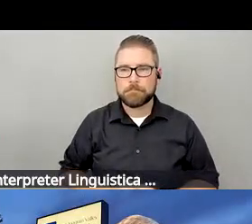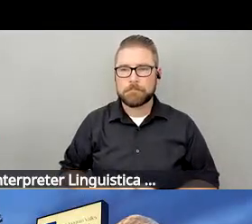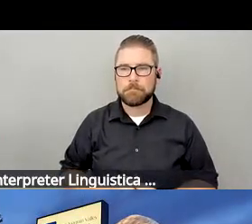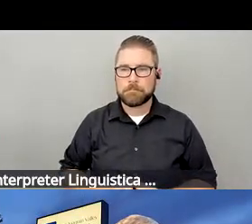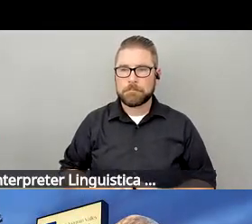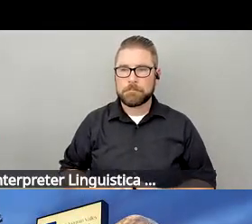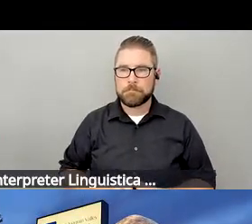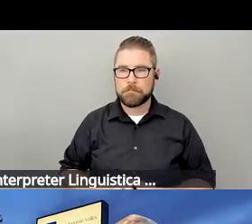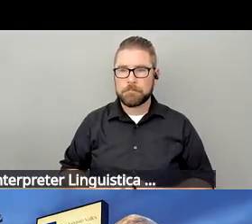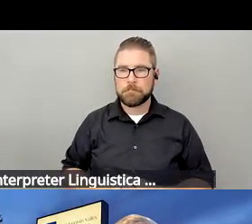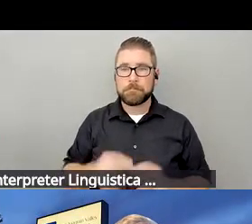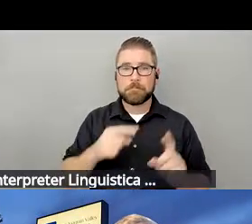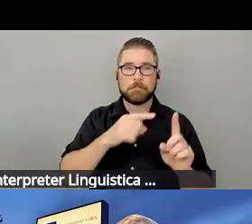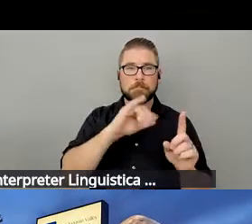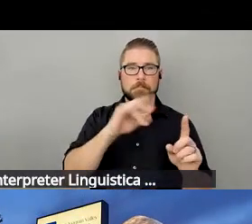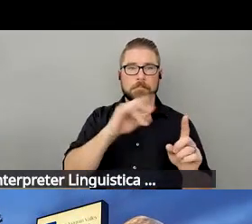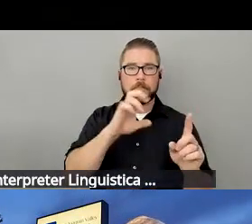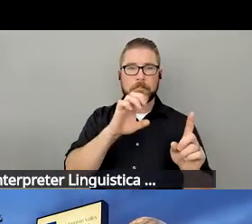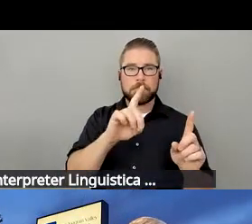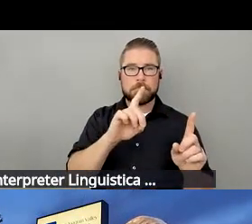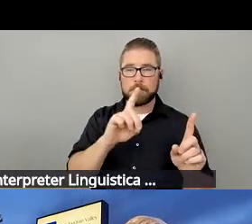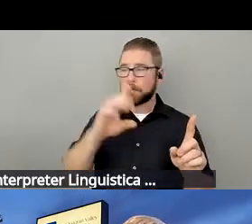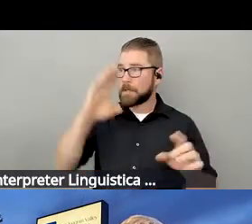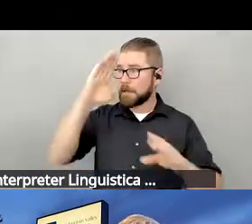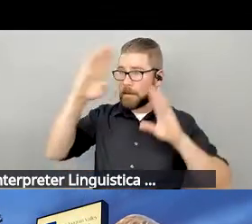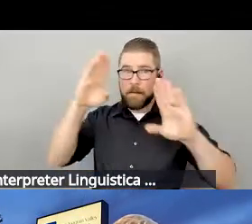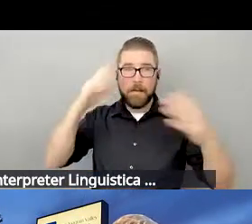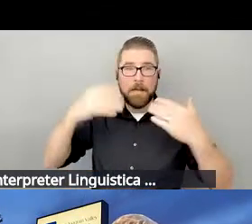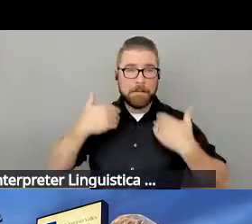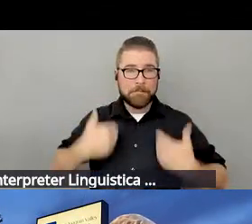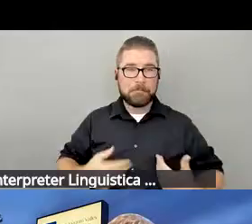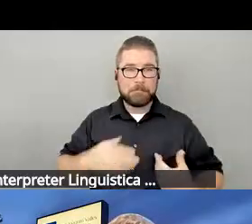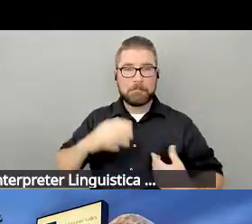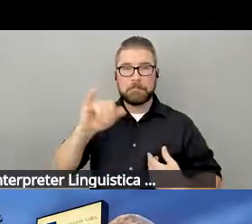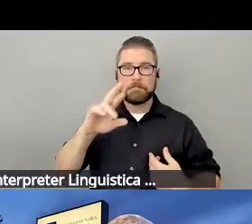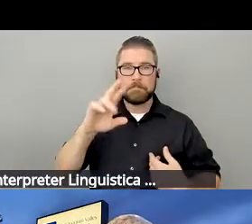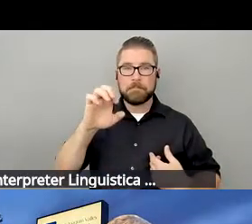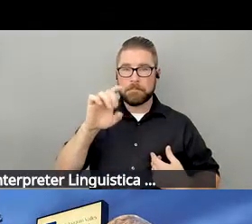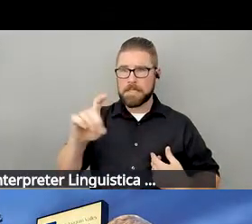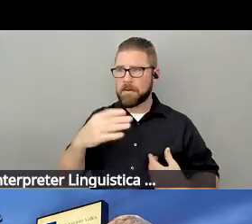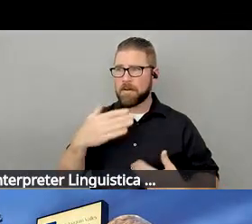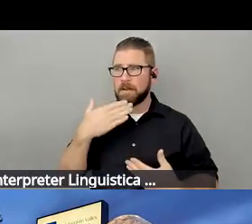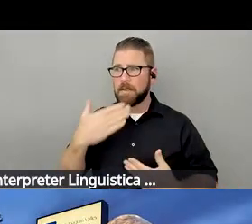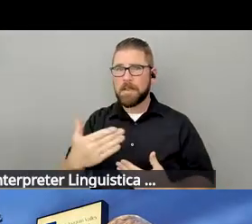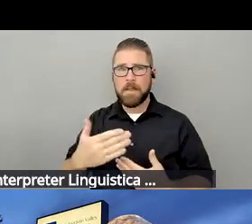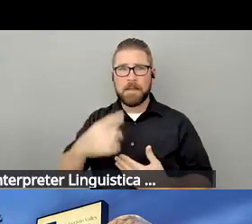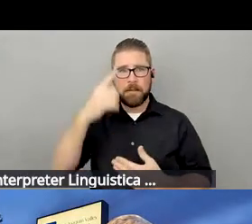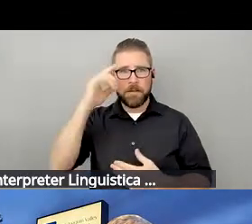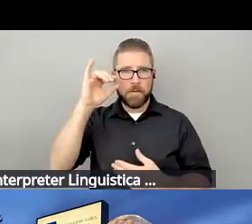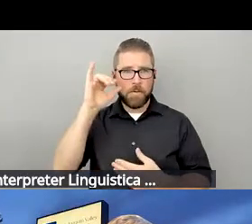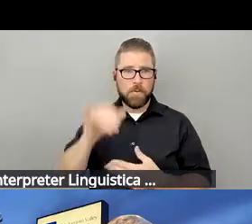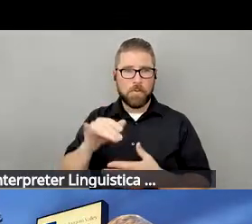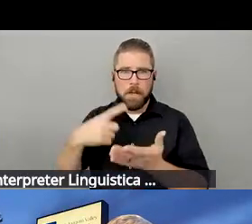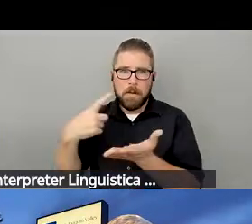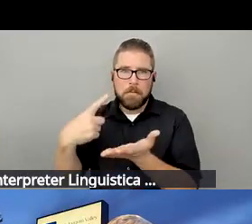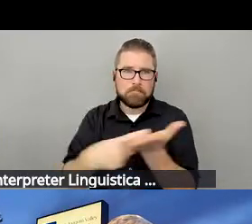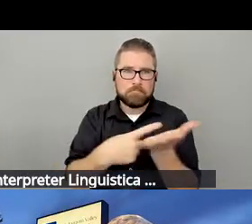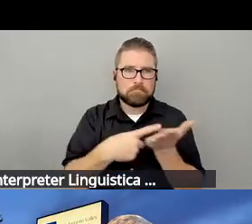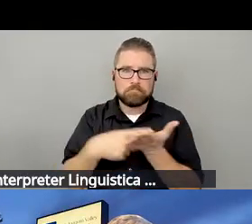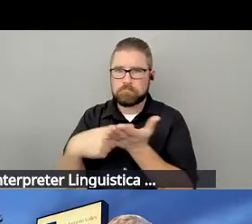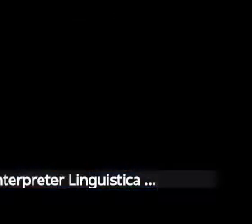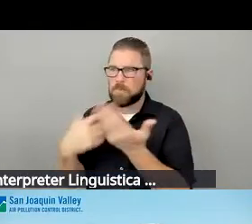Hi, good evening, everyone. This is Jared speaking. Thank you all so much for that engaging discussion, especially the attention to detail and